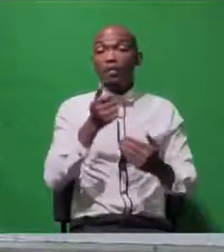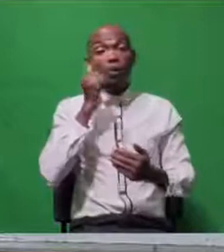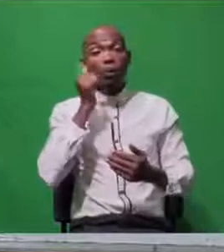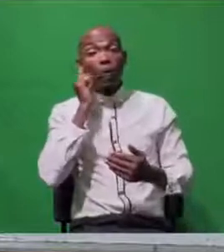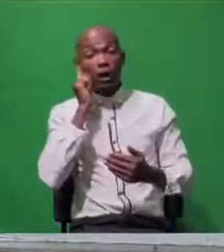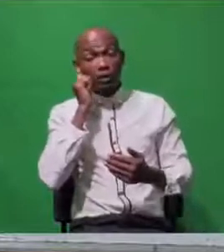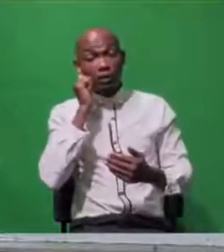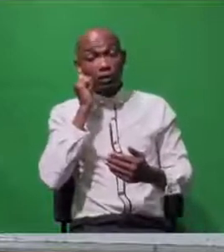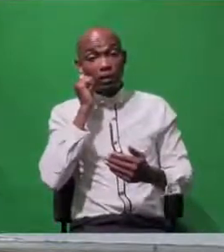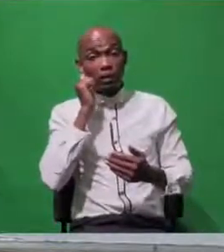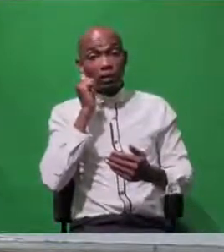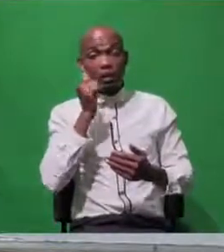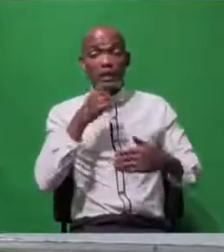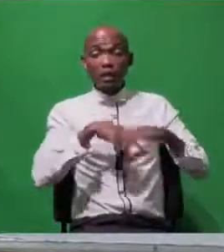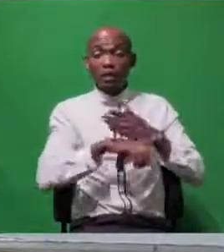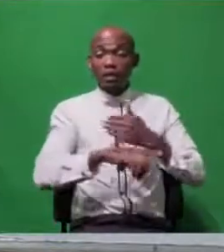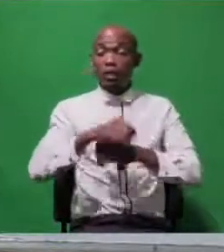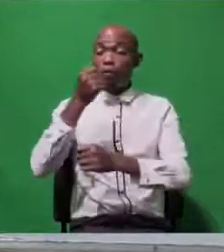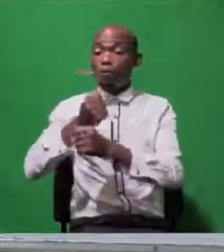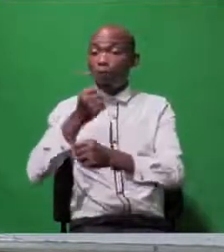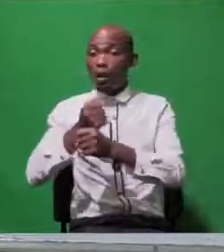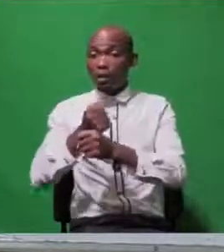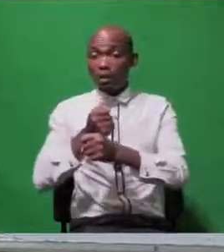in performing some duties in